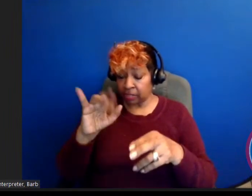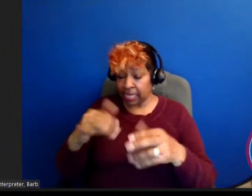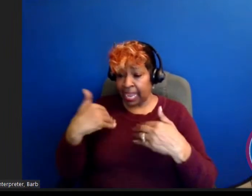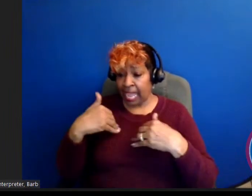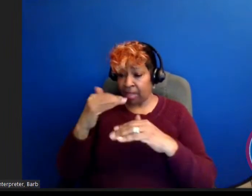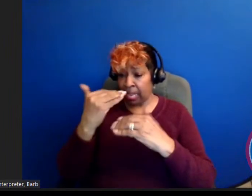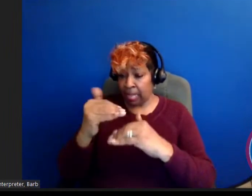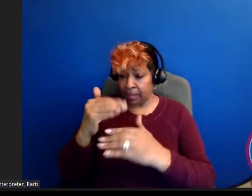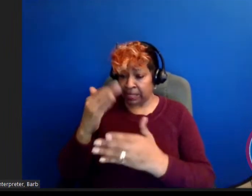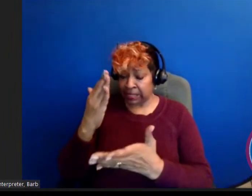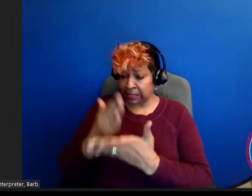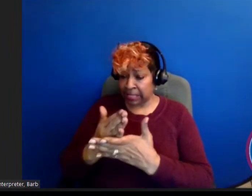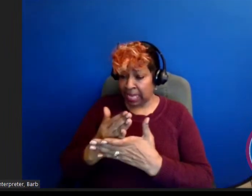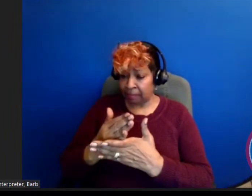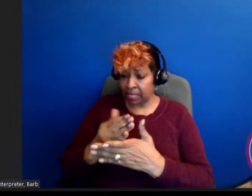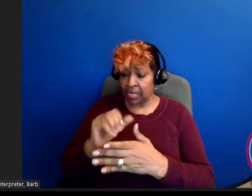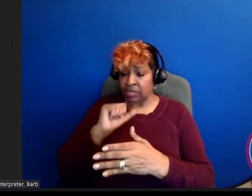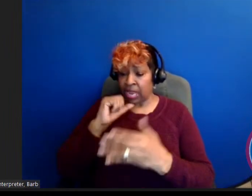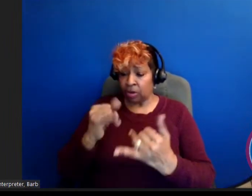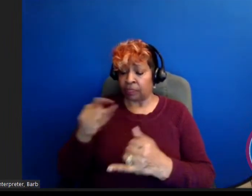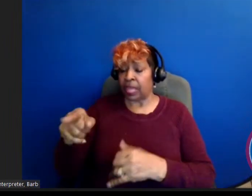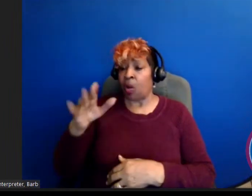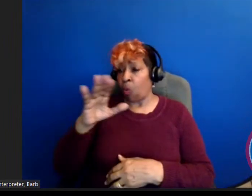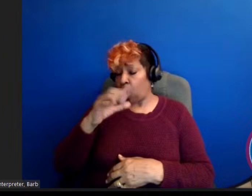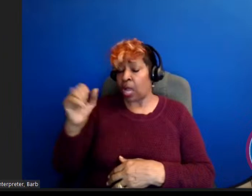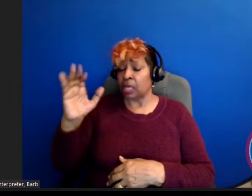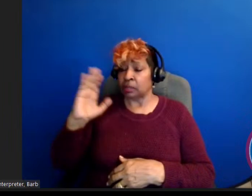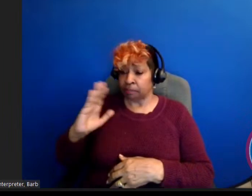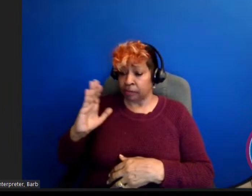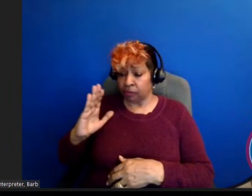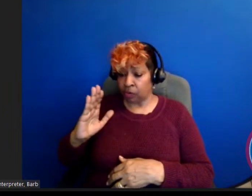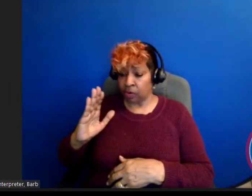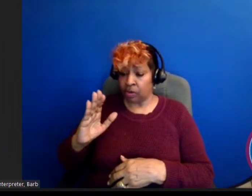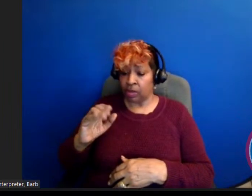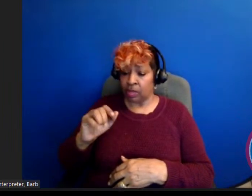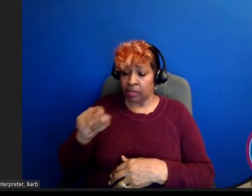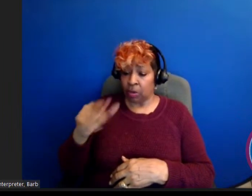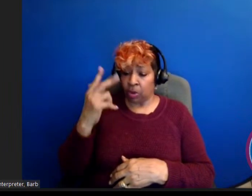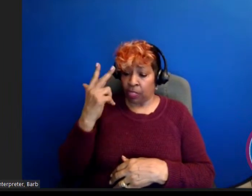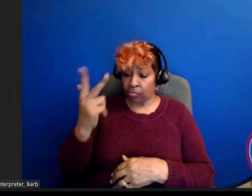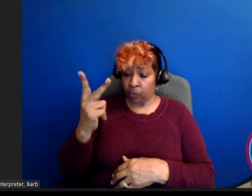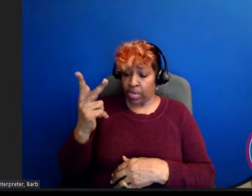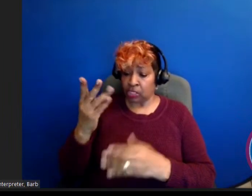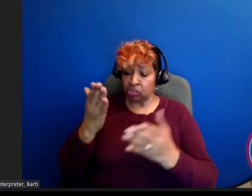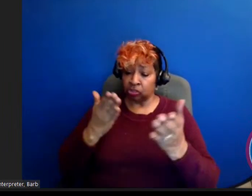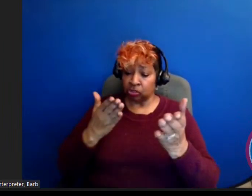Yeah. No, there used to be free